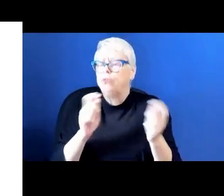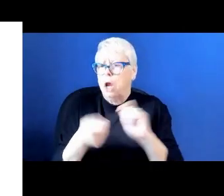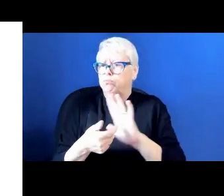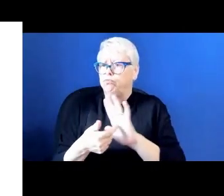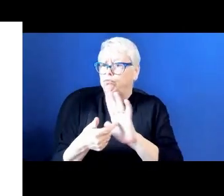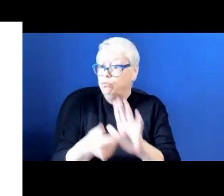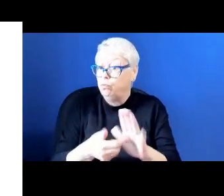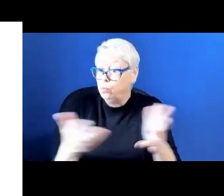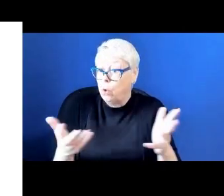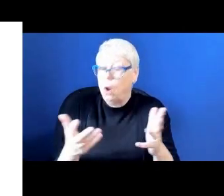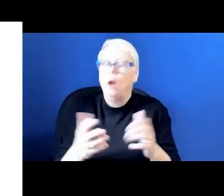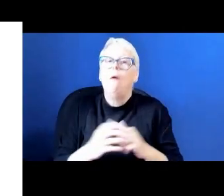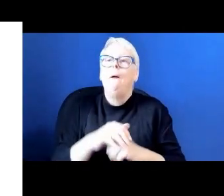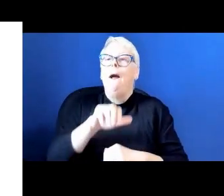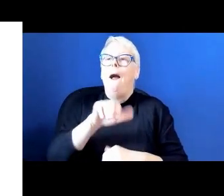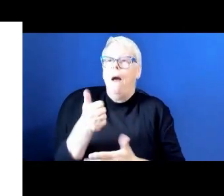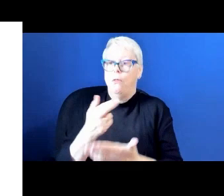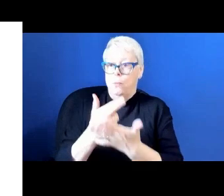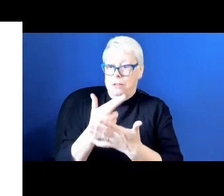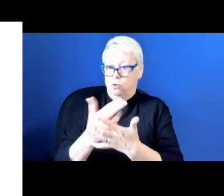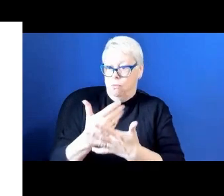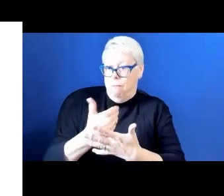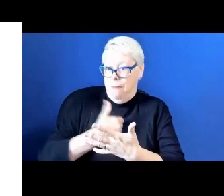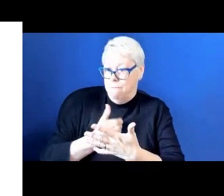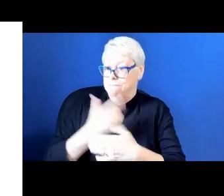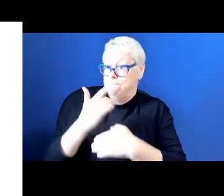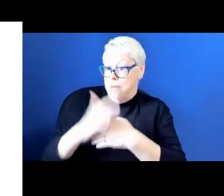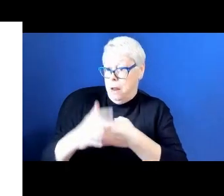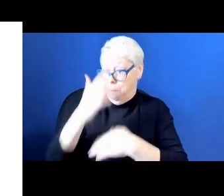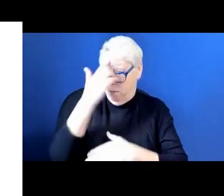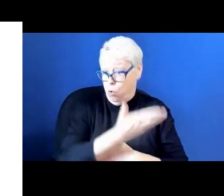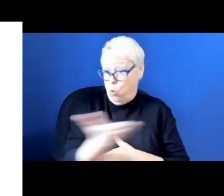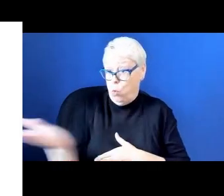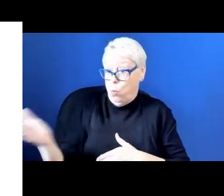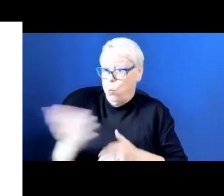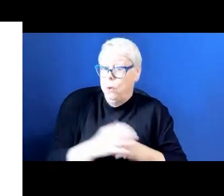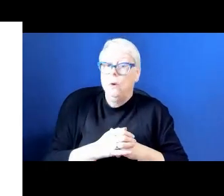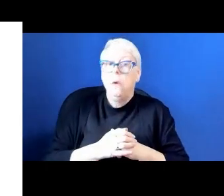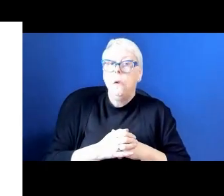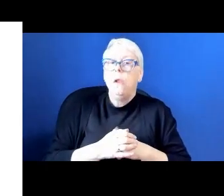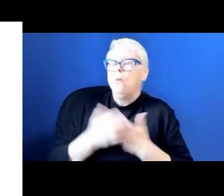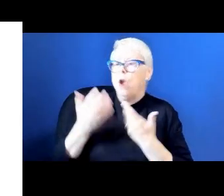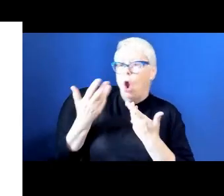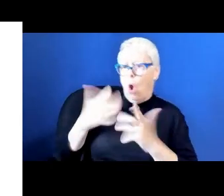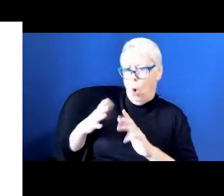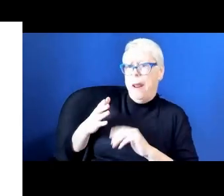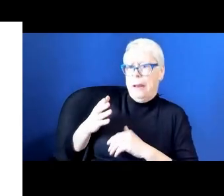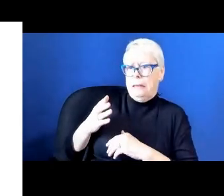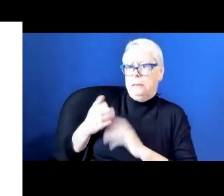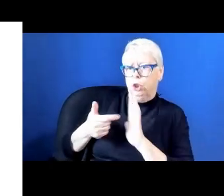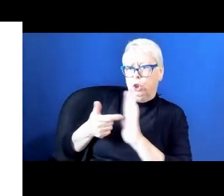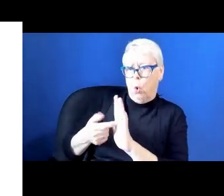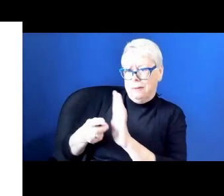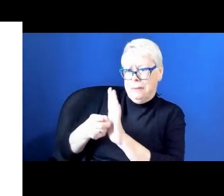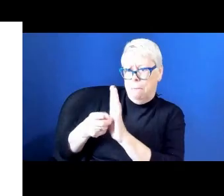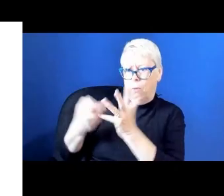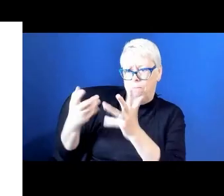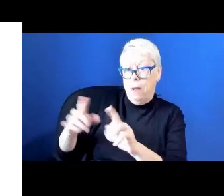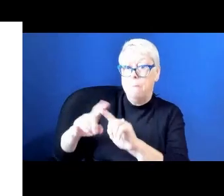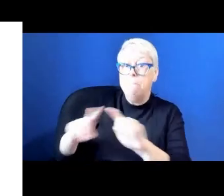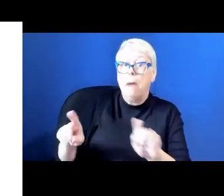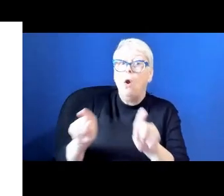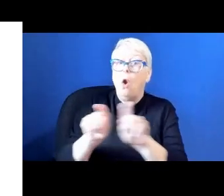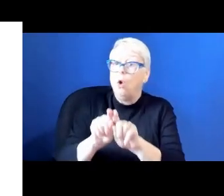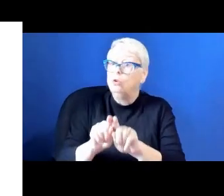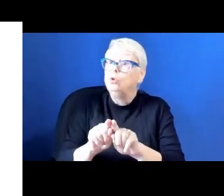about some of the other resources available to you. We did highlight this briefly in the demo, but you can also access